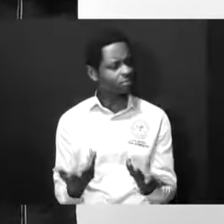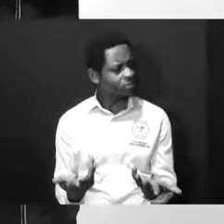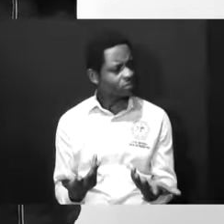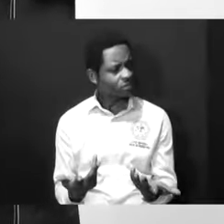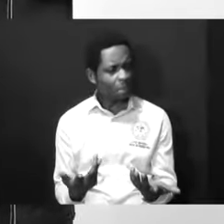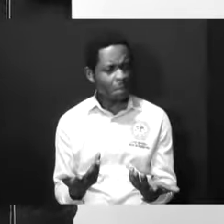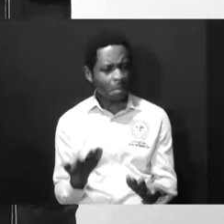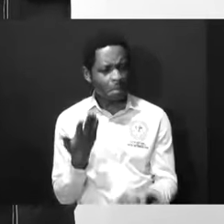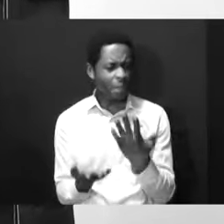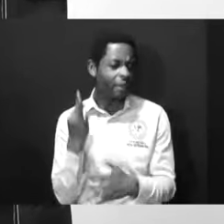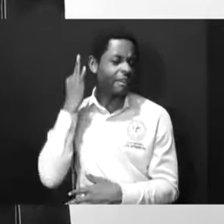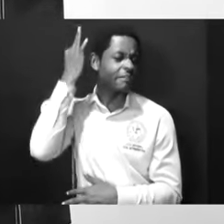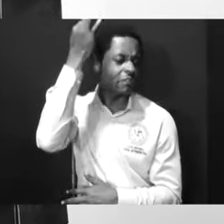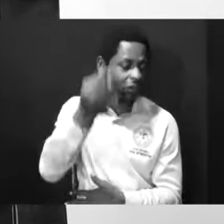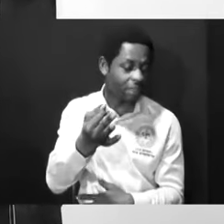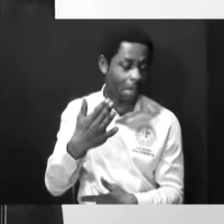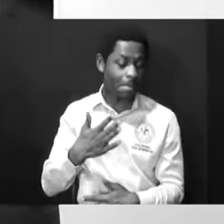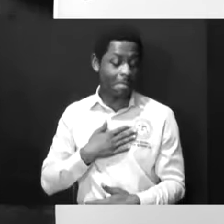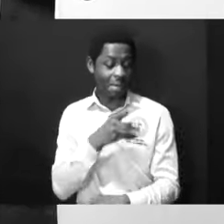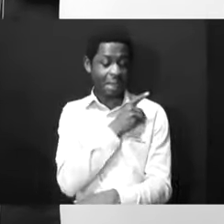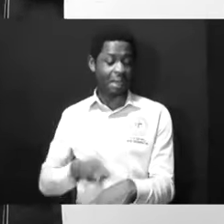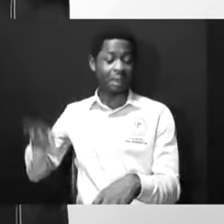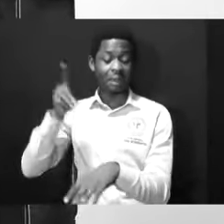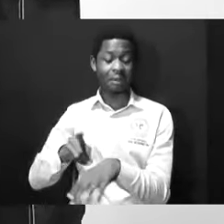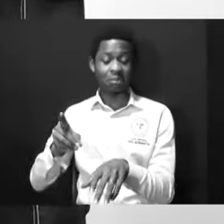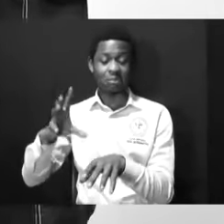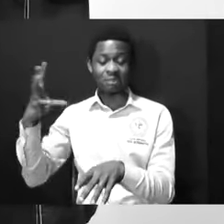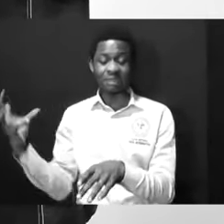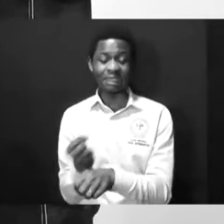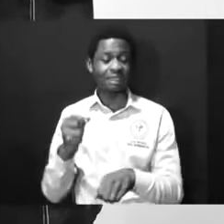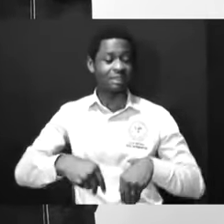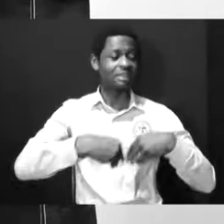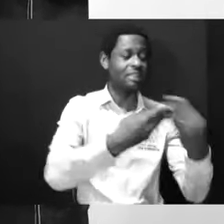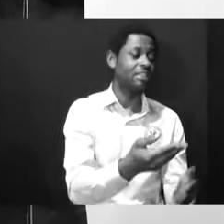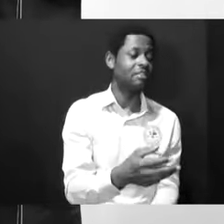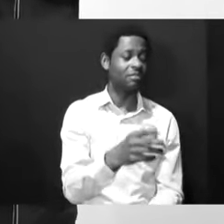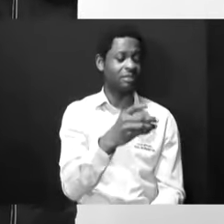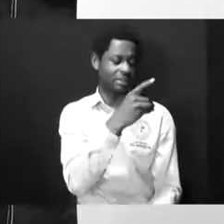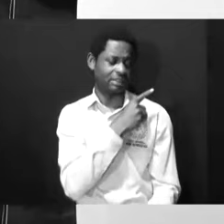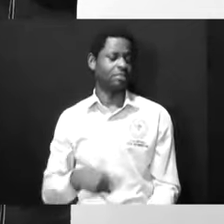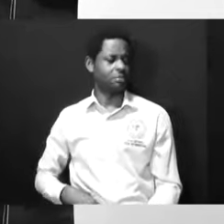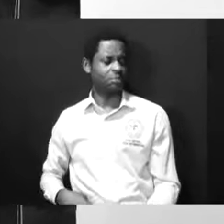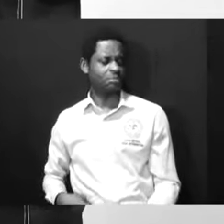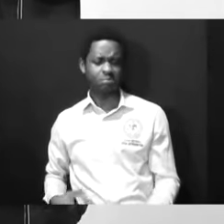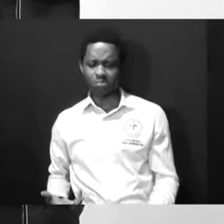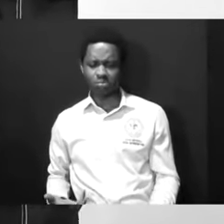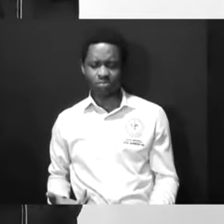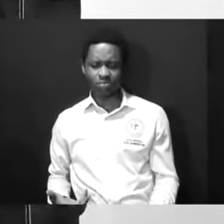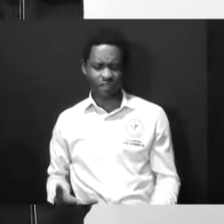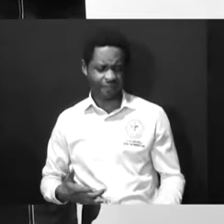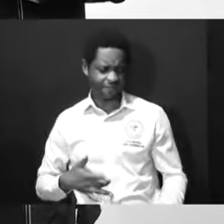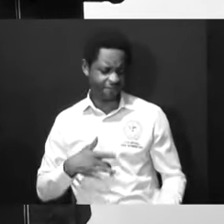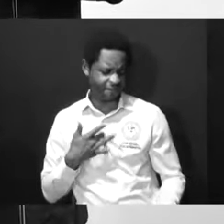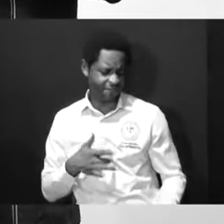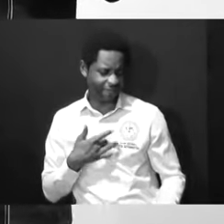bufu kese na nsem no anye no de o kan say wodim pim du ama David na me de apem ene wodi ama me